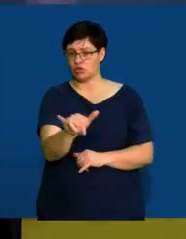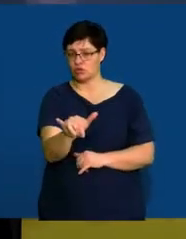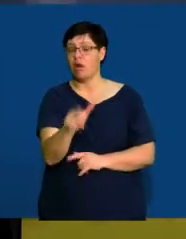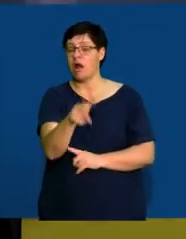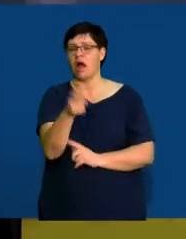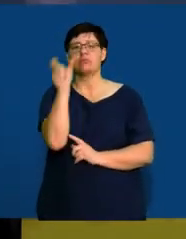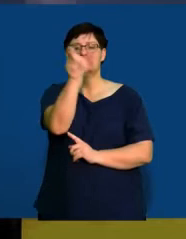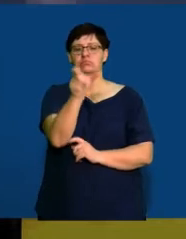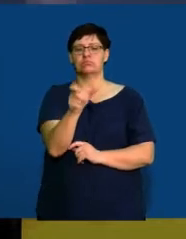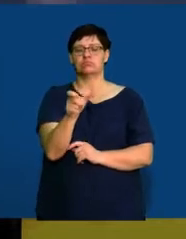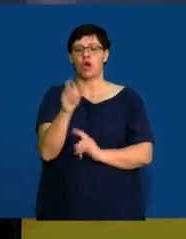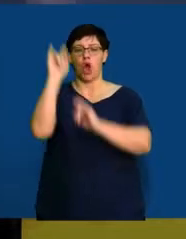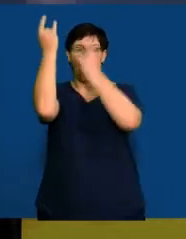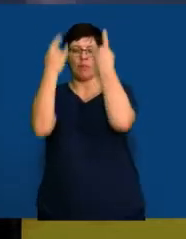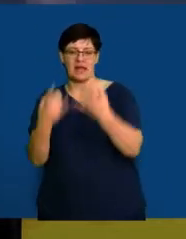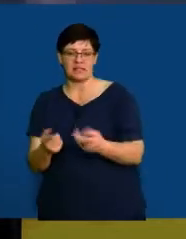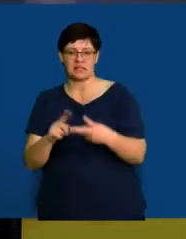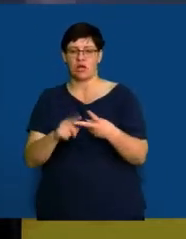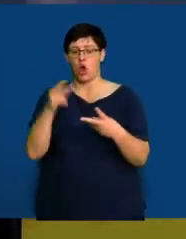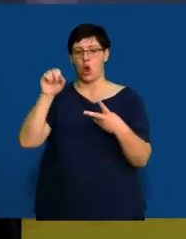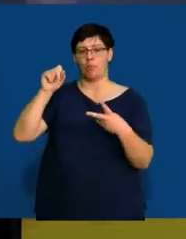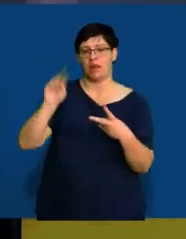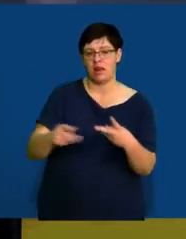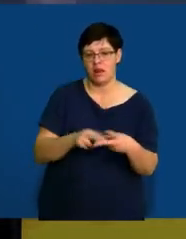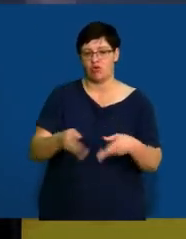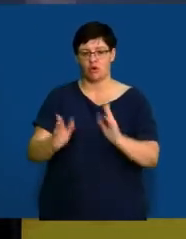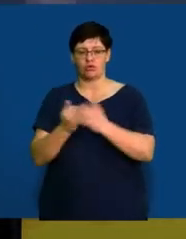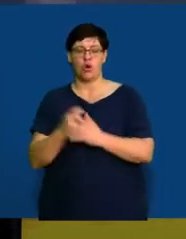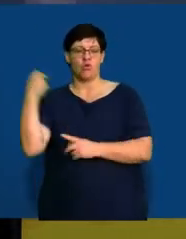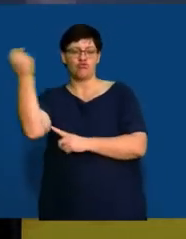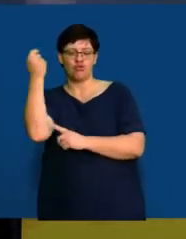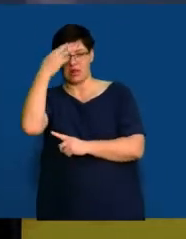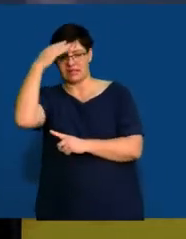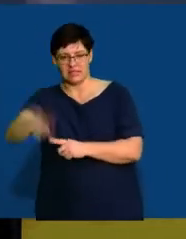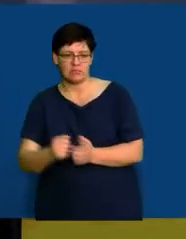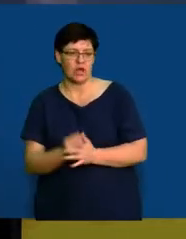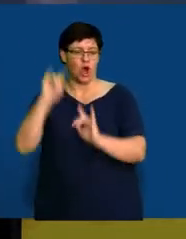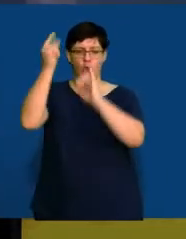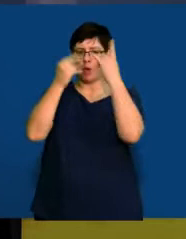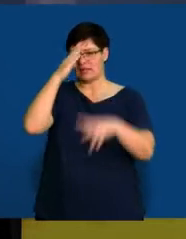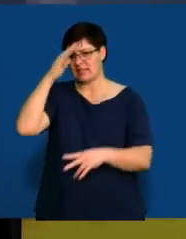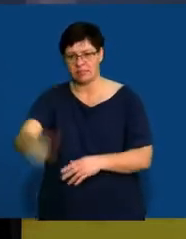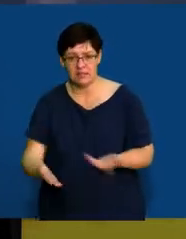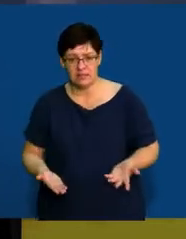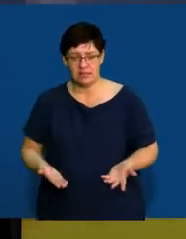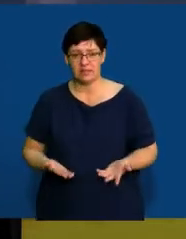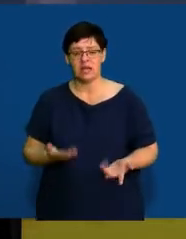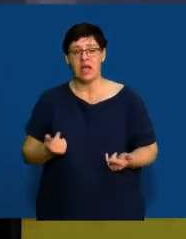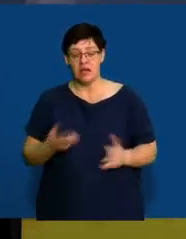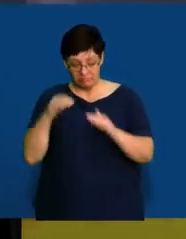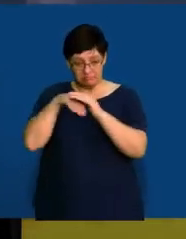terms like urbanization, urban growth, rural settlements, urban settlements. If you walk into